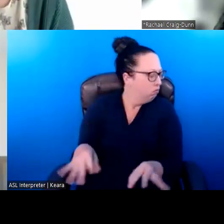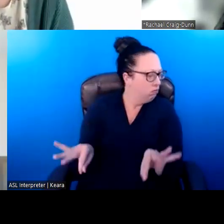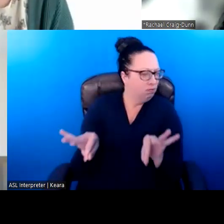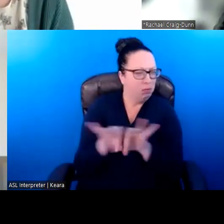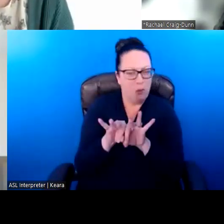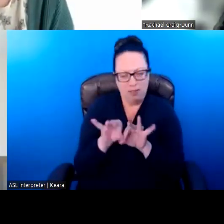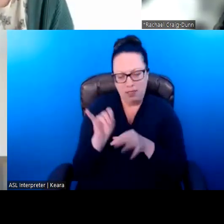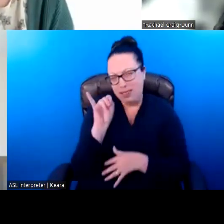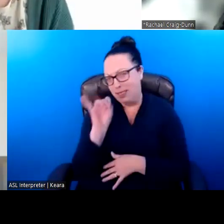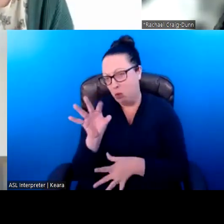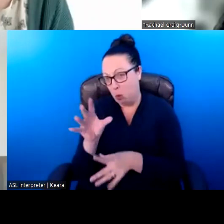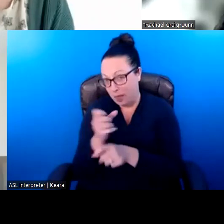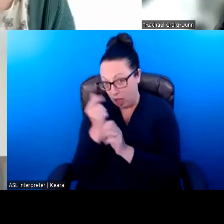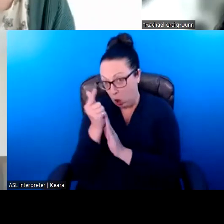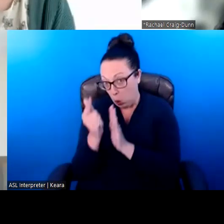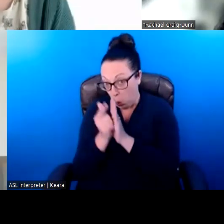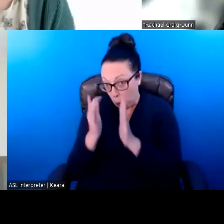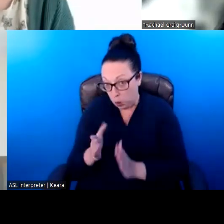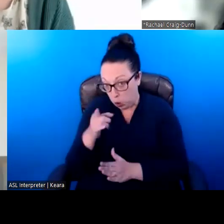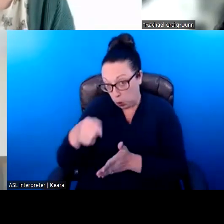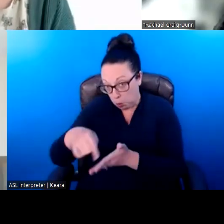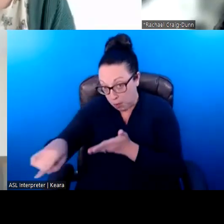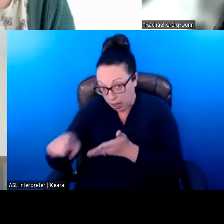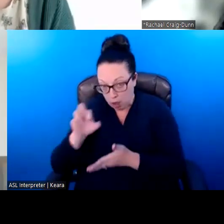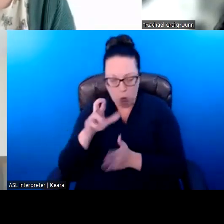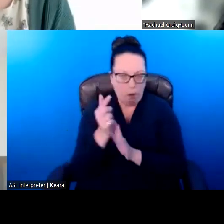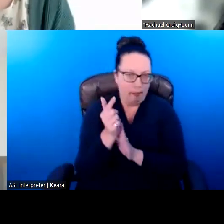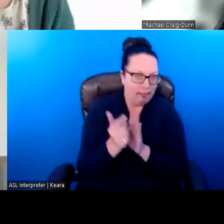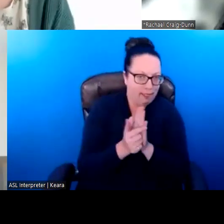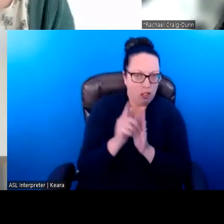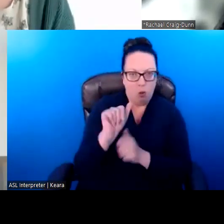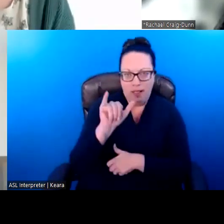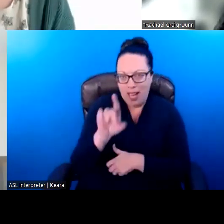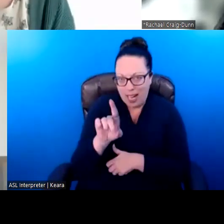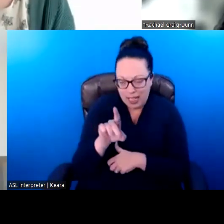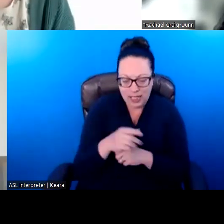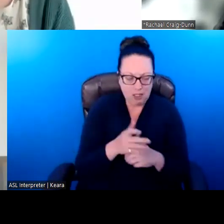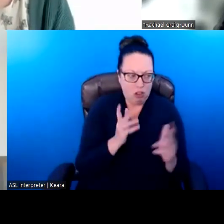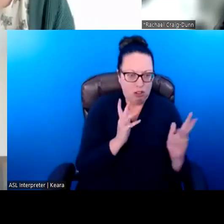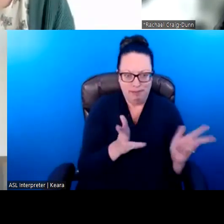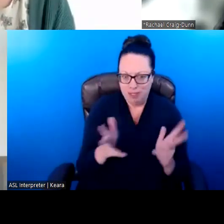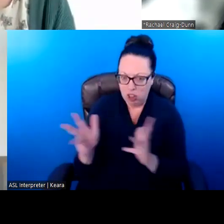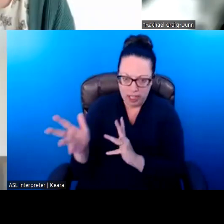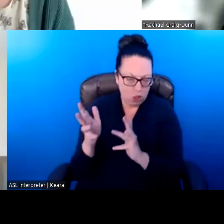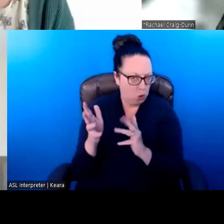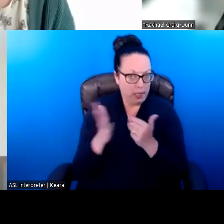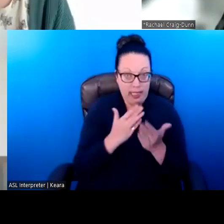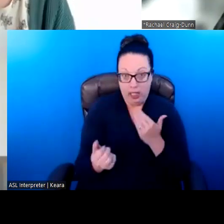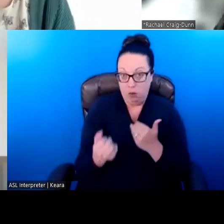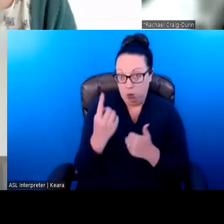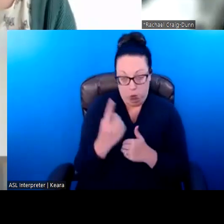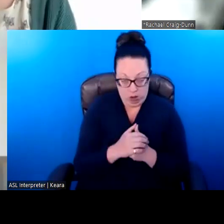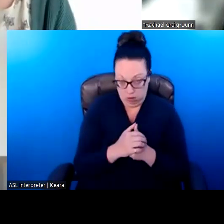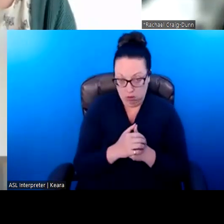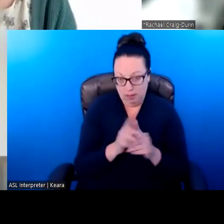it be getting an attorney that you pay or getting legal aid, talking to whomever. You know, there's different kind of agencies you might be